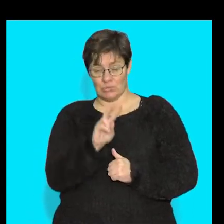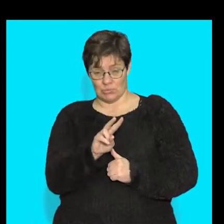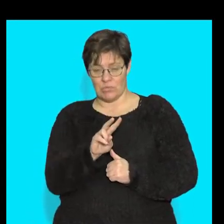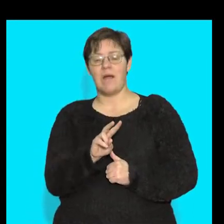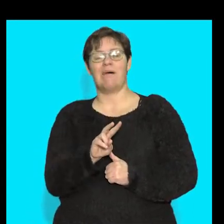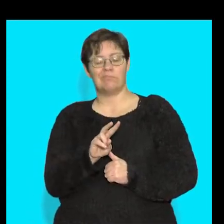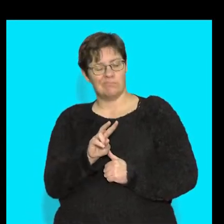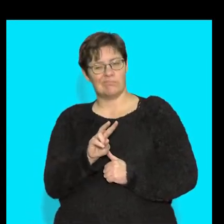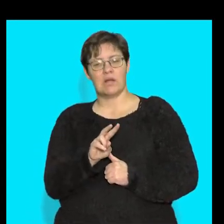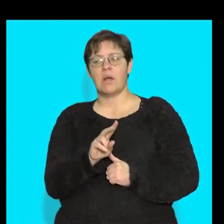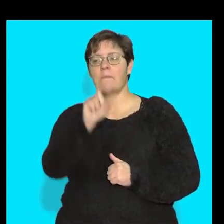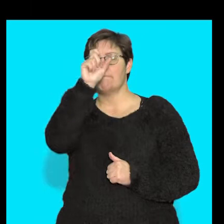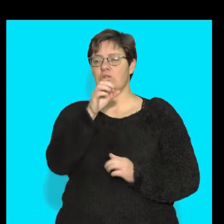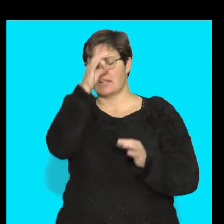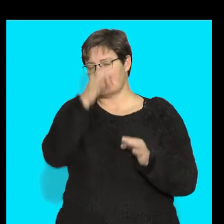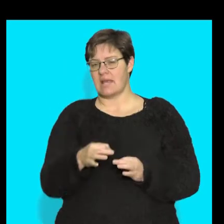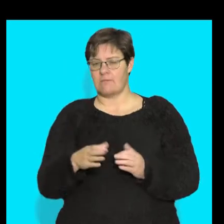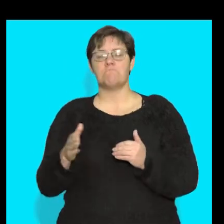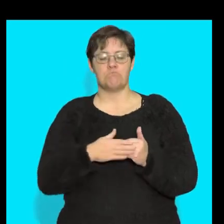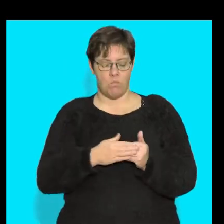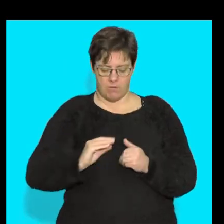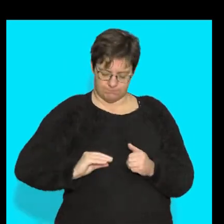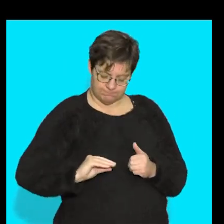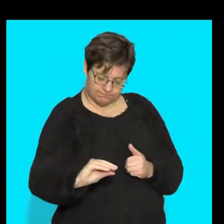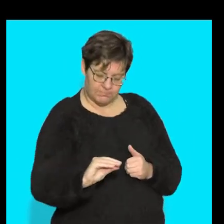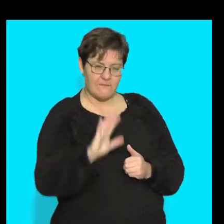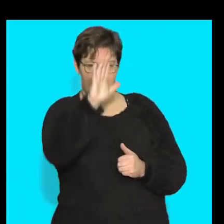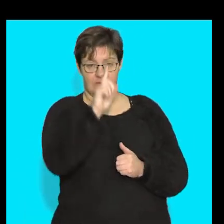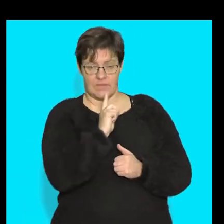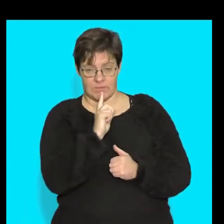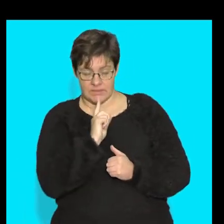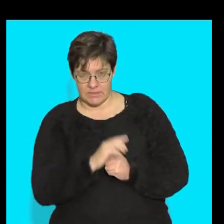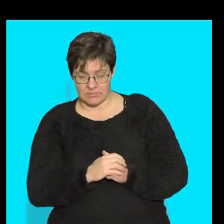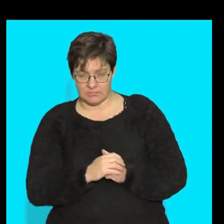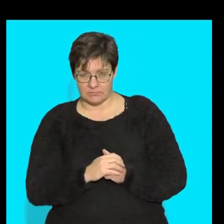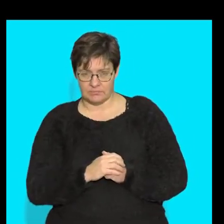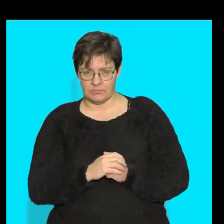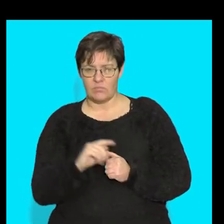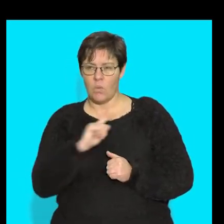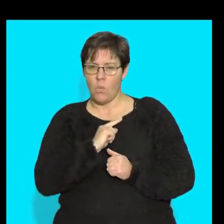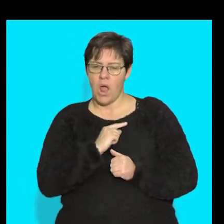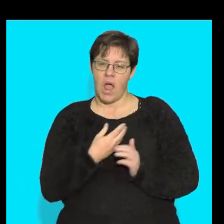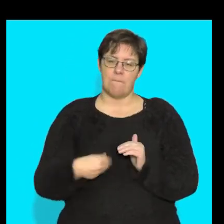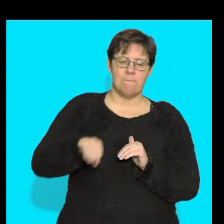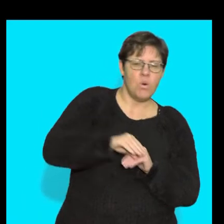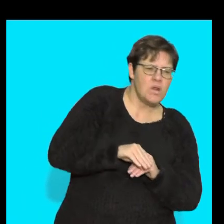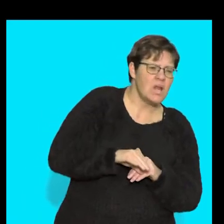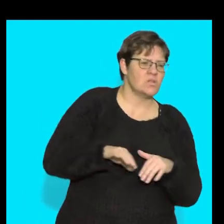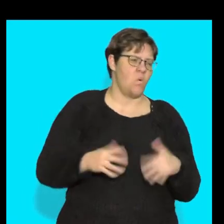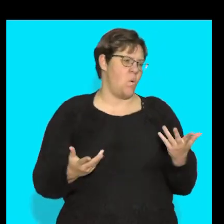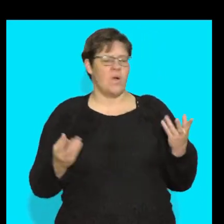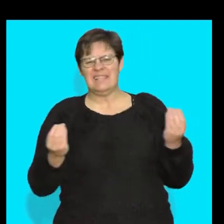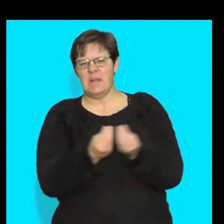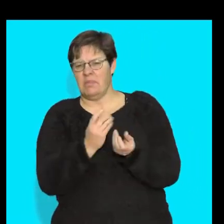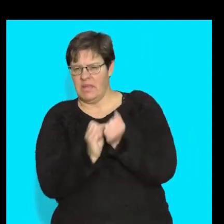this person decided to deposit an extra 5,000, maybe because they got a bonus or there is something that